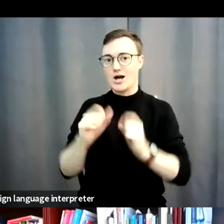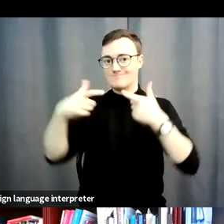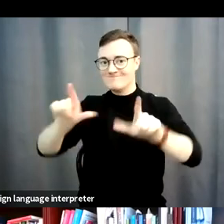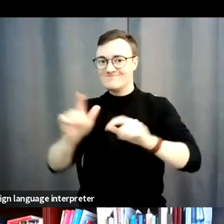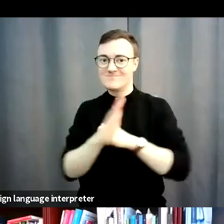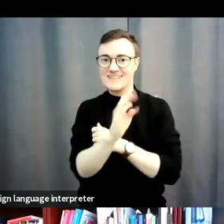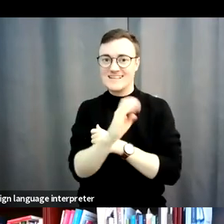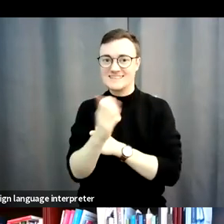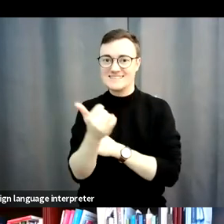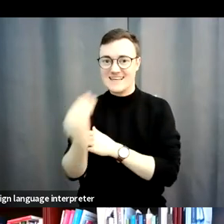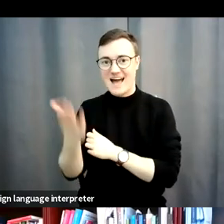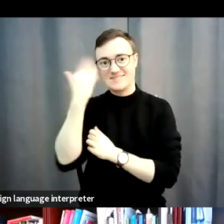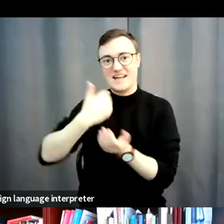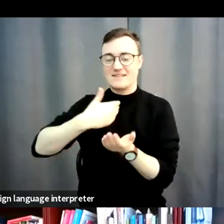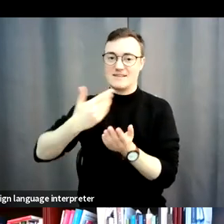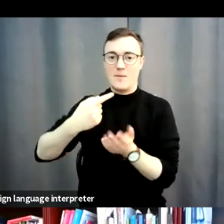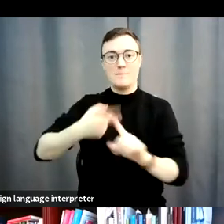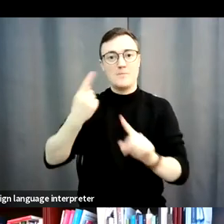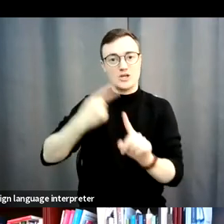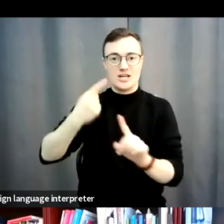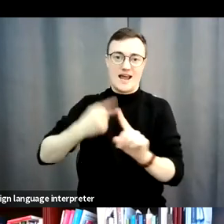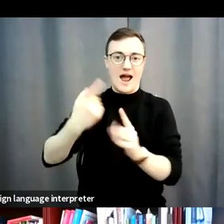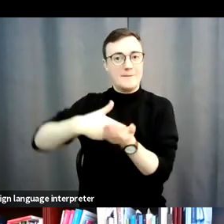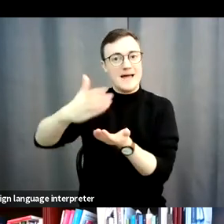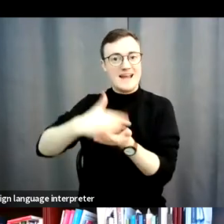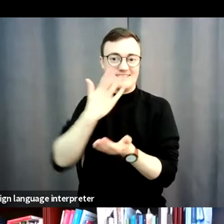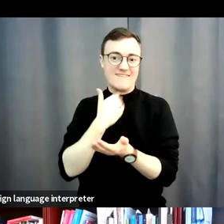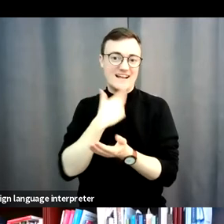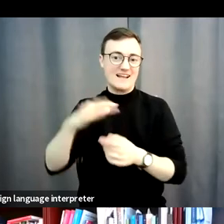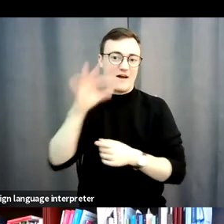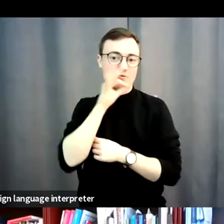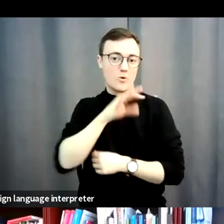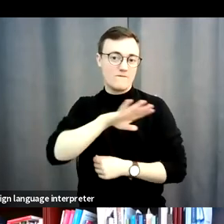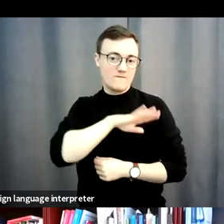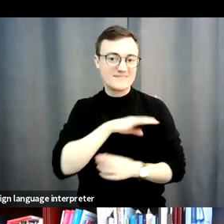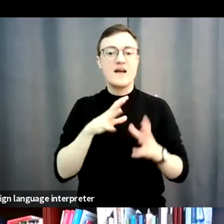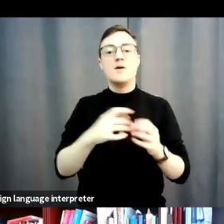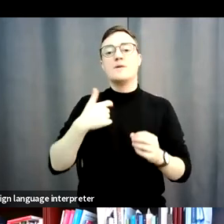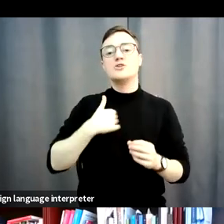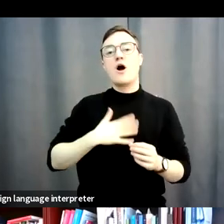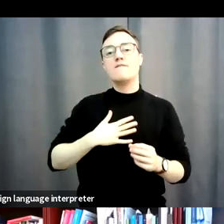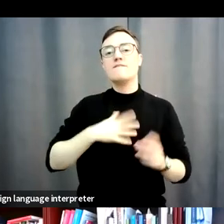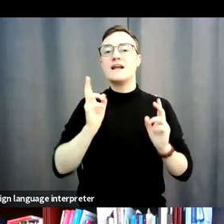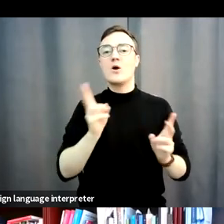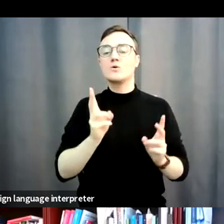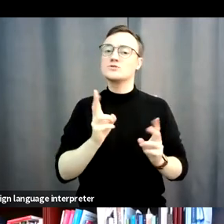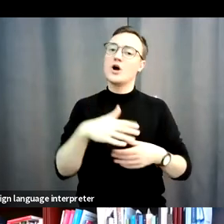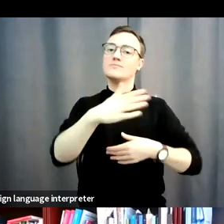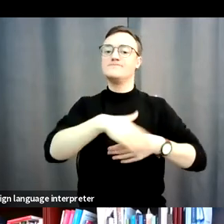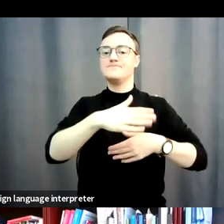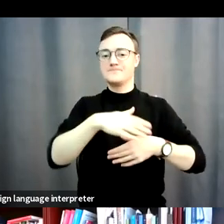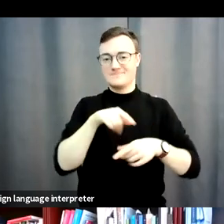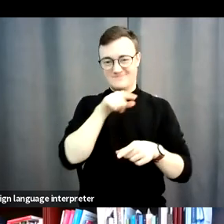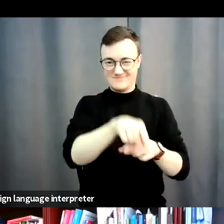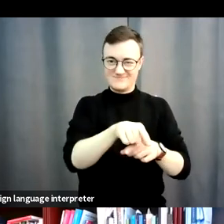start reading those out to us. But I also just wanted to flag General Comment 7 of the Convention on the Rights